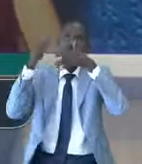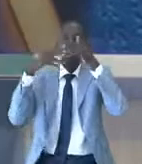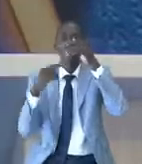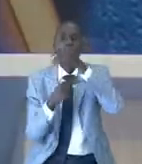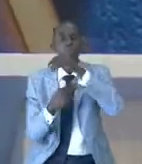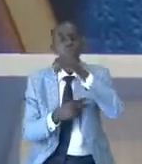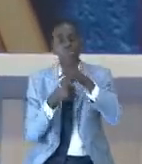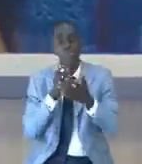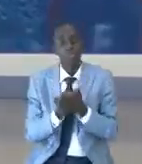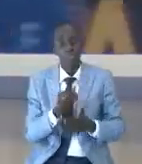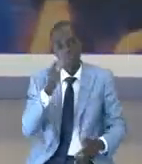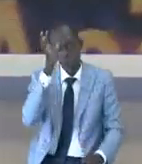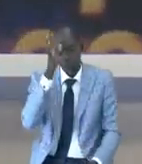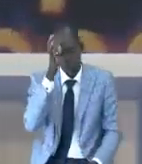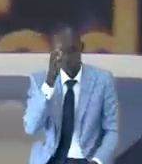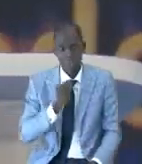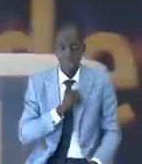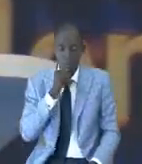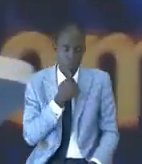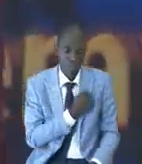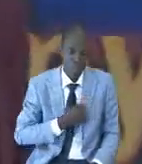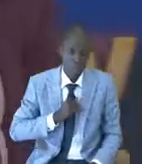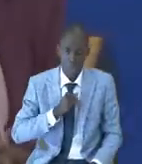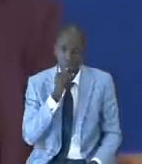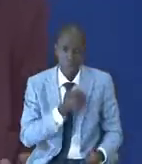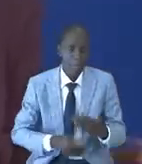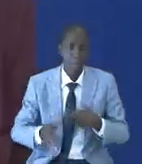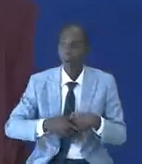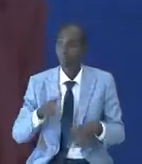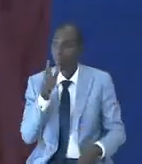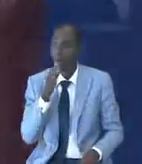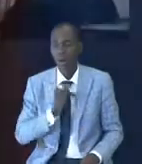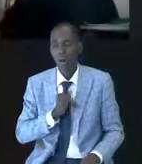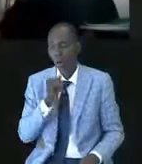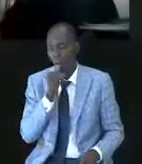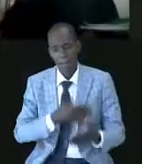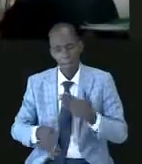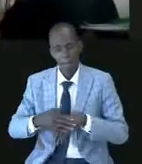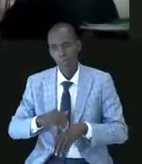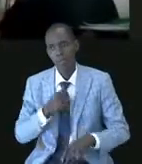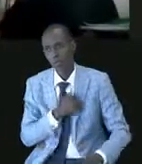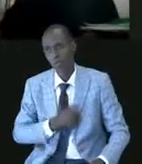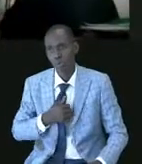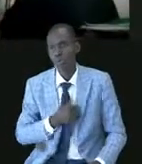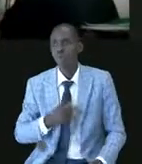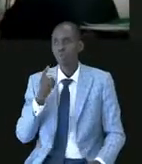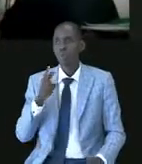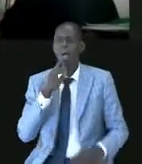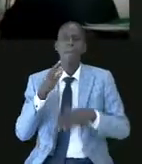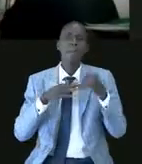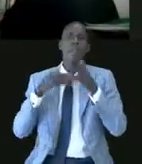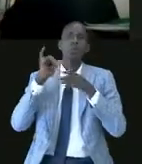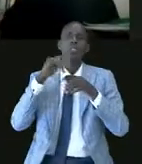say, Daddy, I'm sorry, I'm back. You're building the bridge. Mommy, I'm sorry, I'm back. You're building the bridge. Build